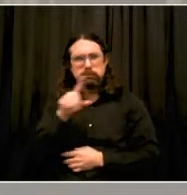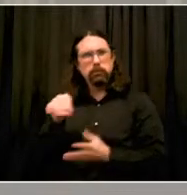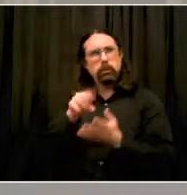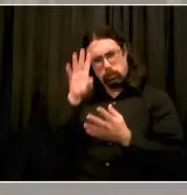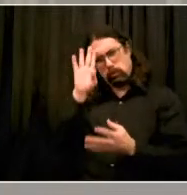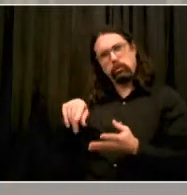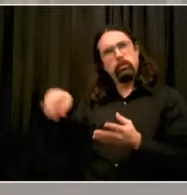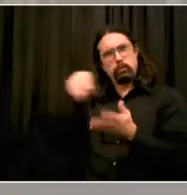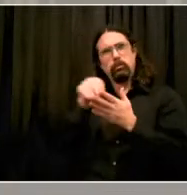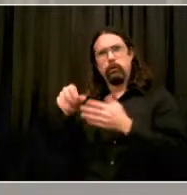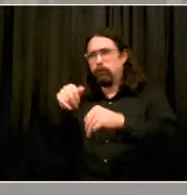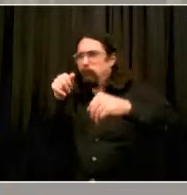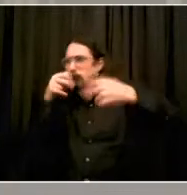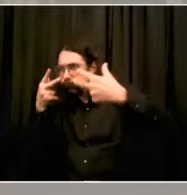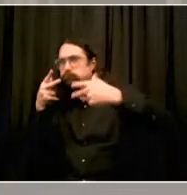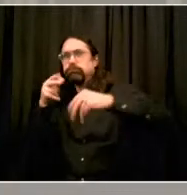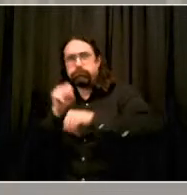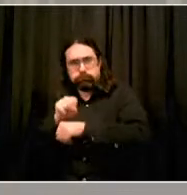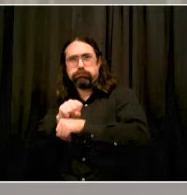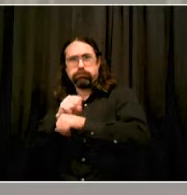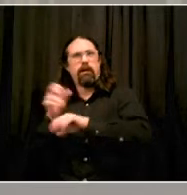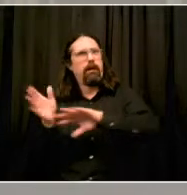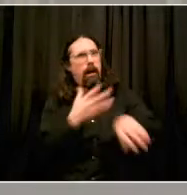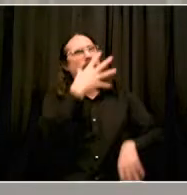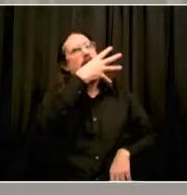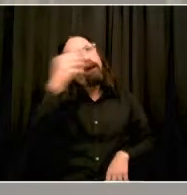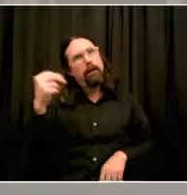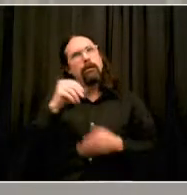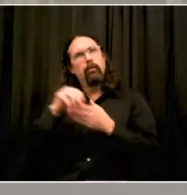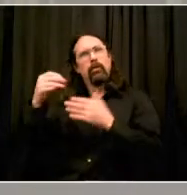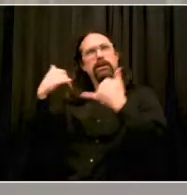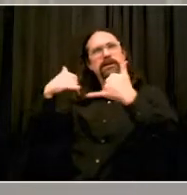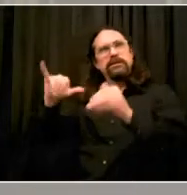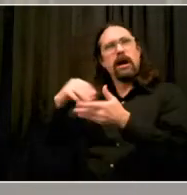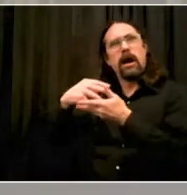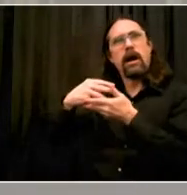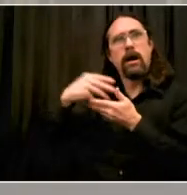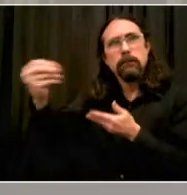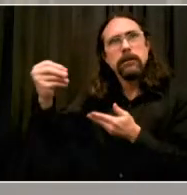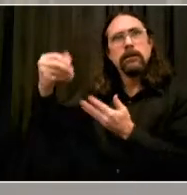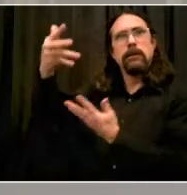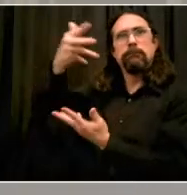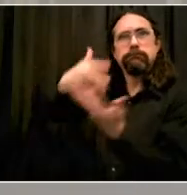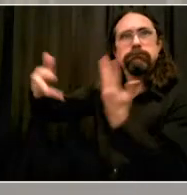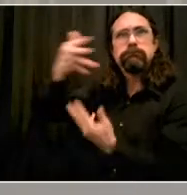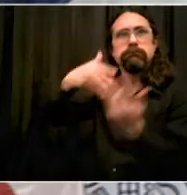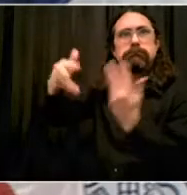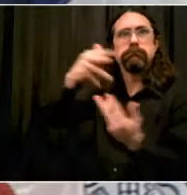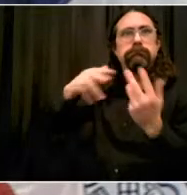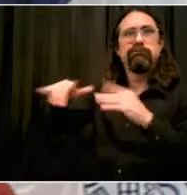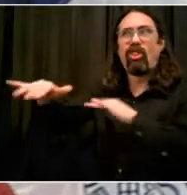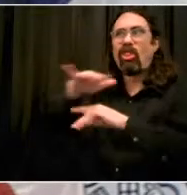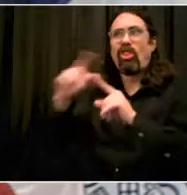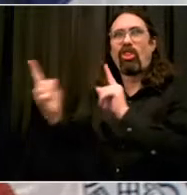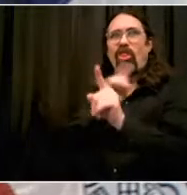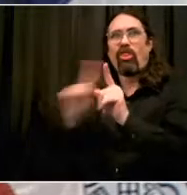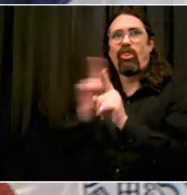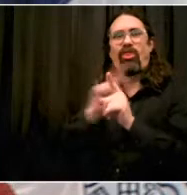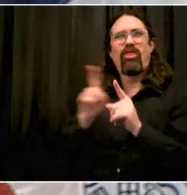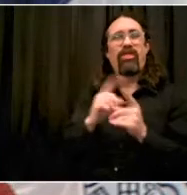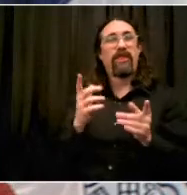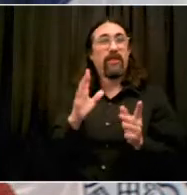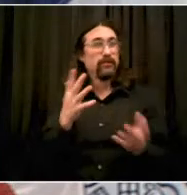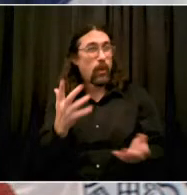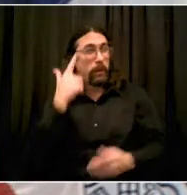is particularly urgent as we see spread continue to increase. Go ahead. The next is